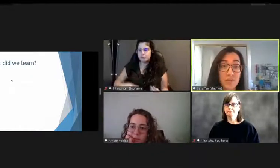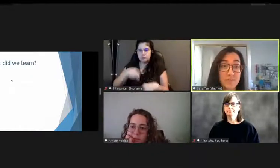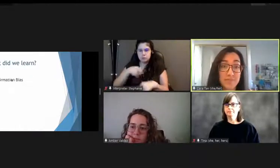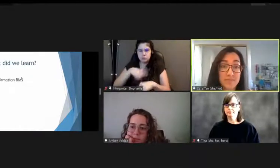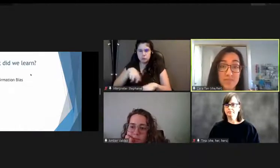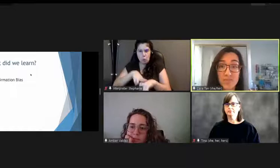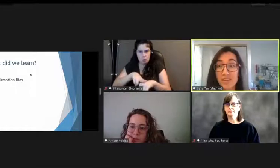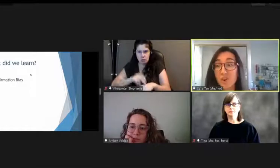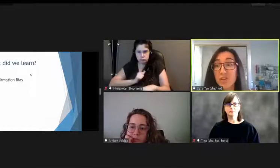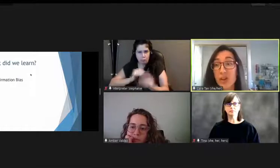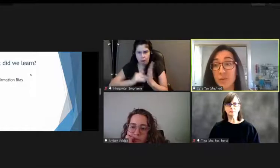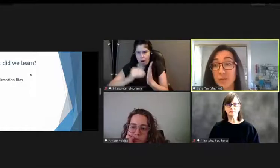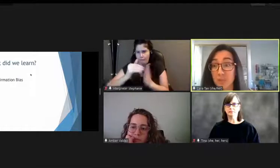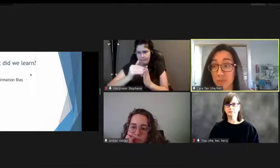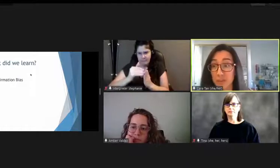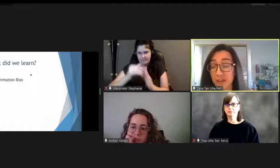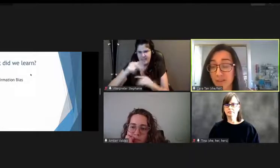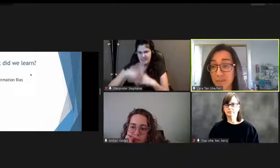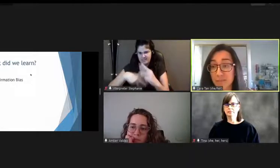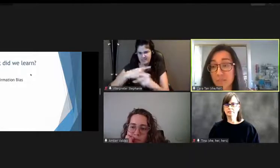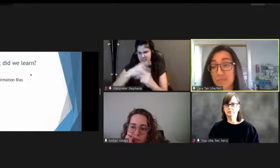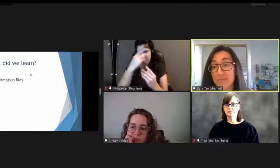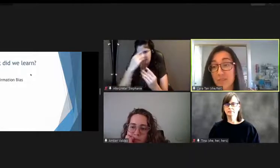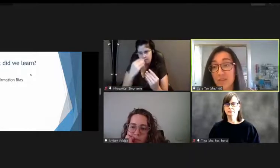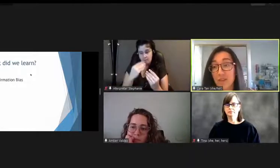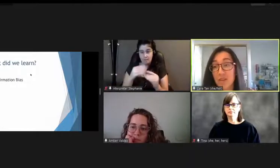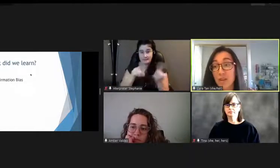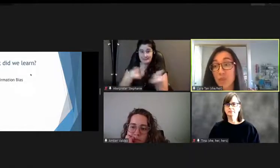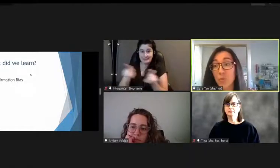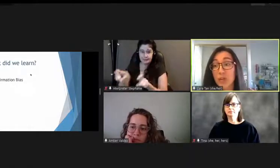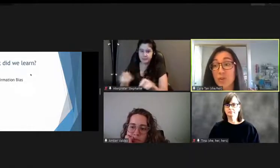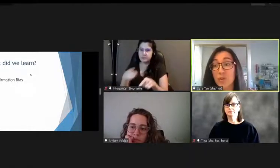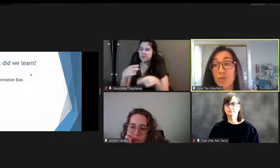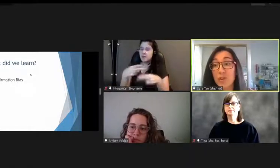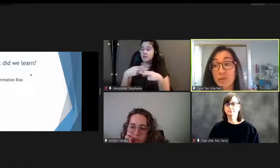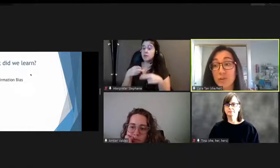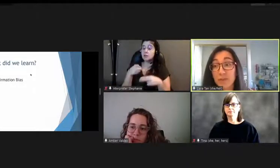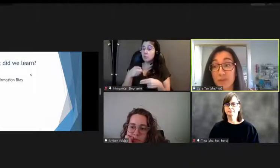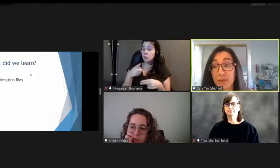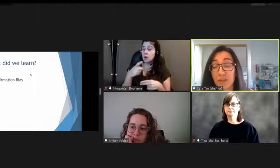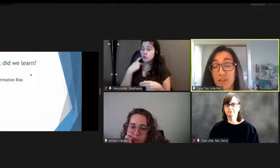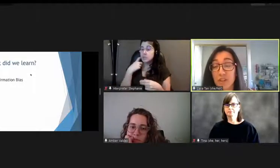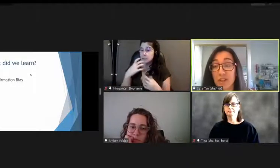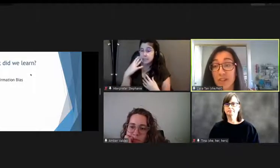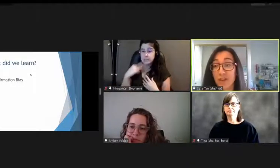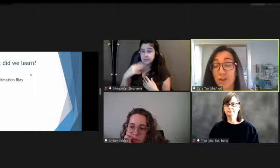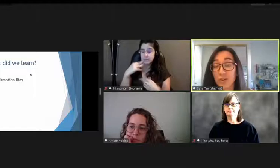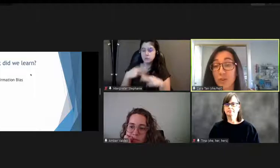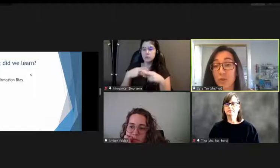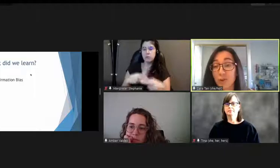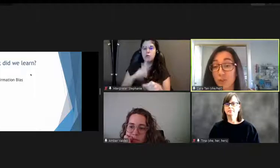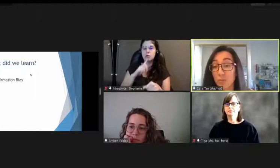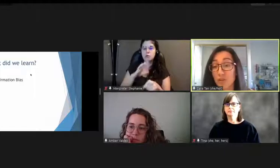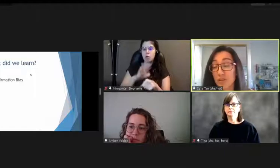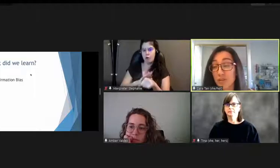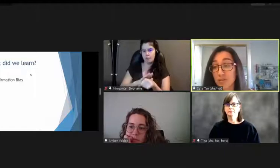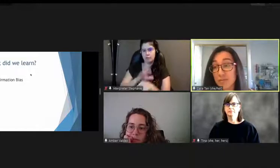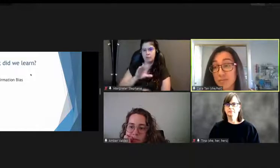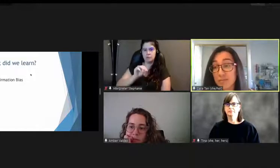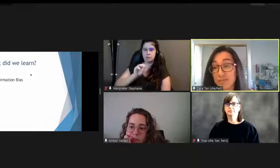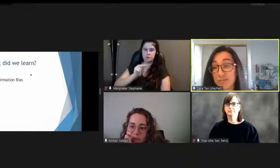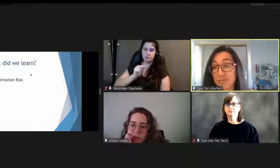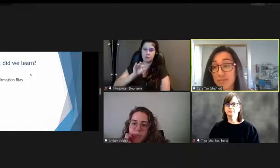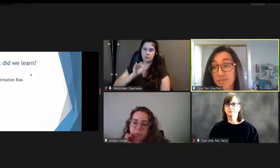encountered is called confirmation bias. It's when you look for information that agrees with what you believe.